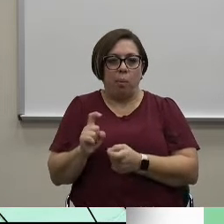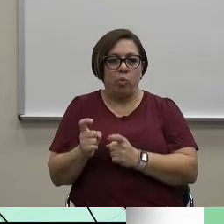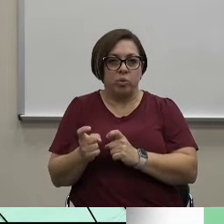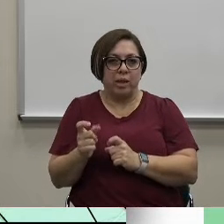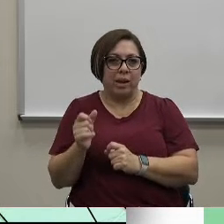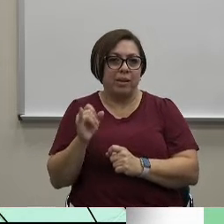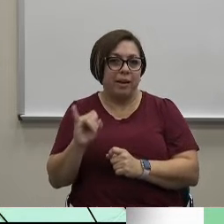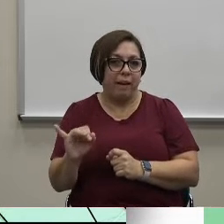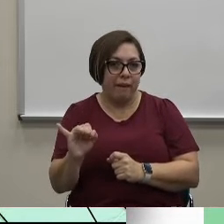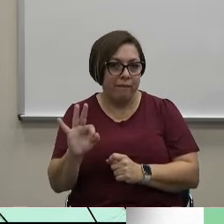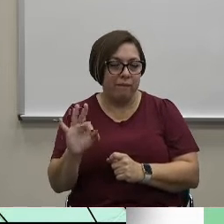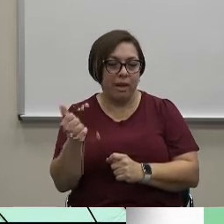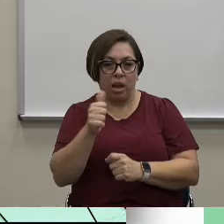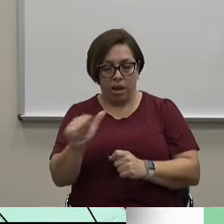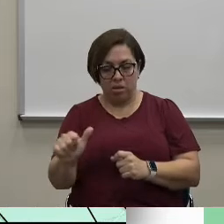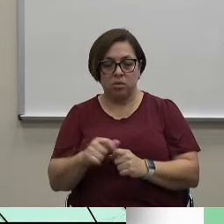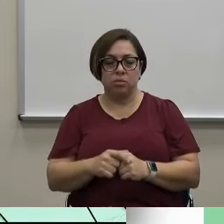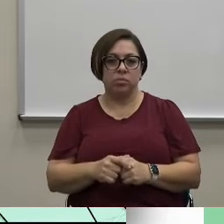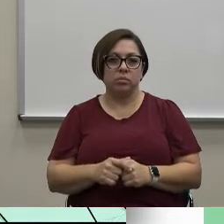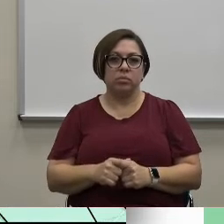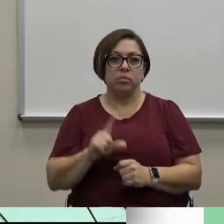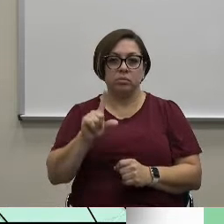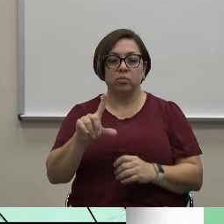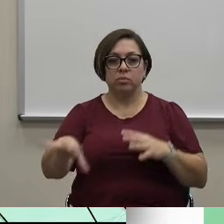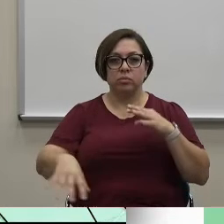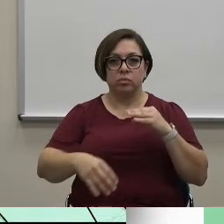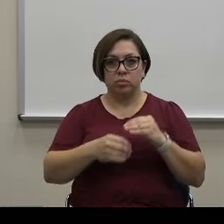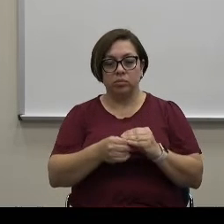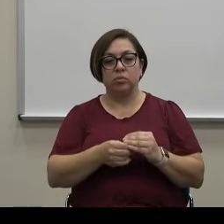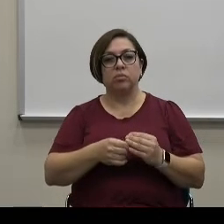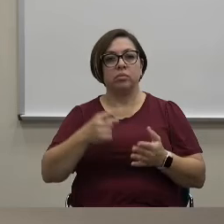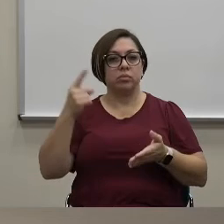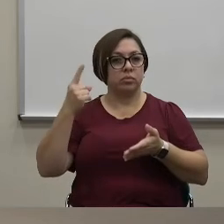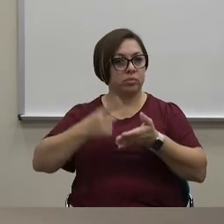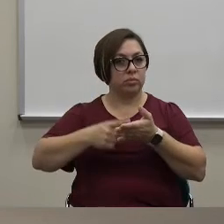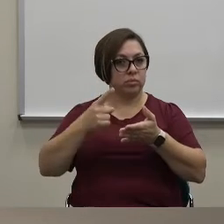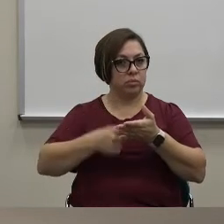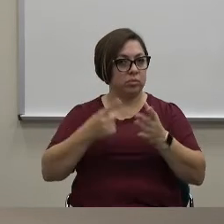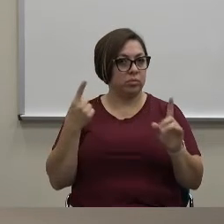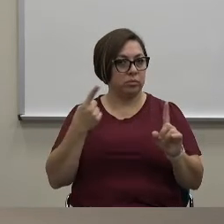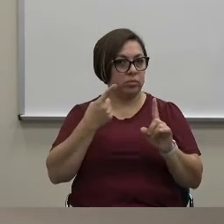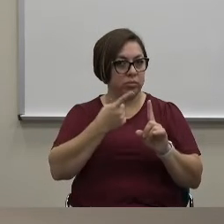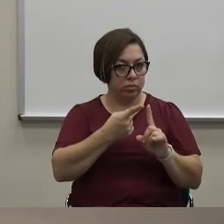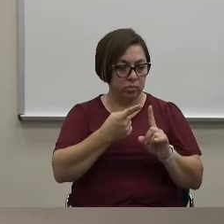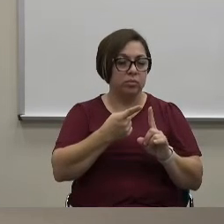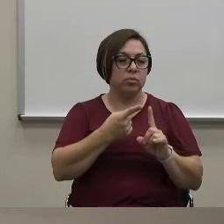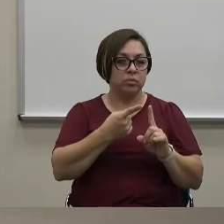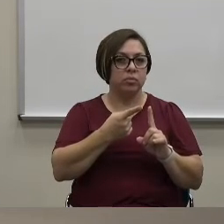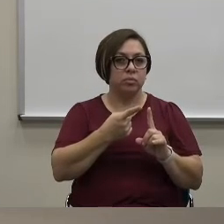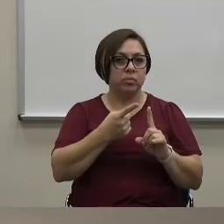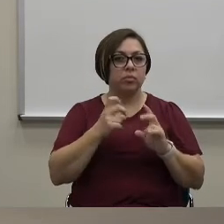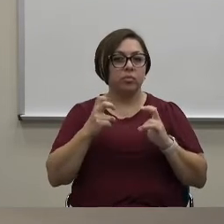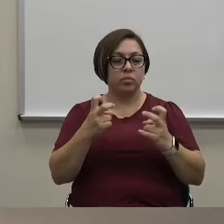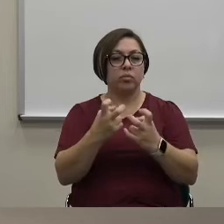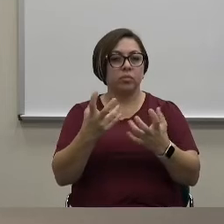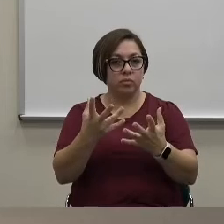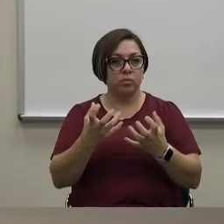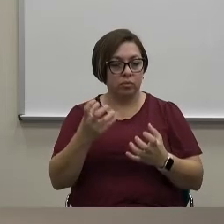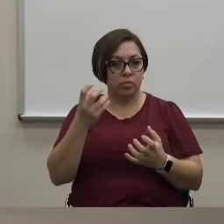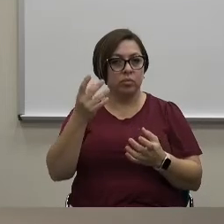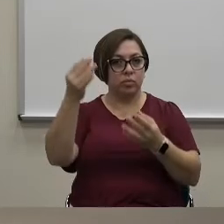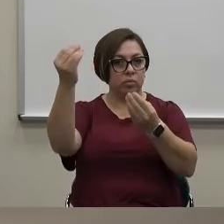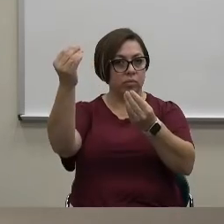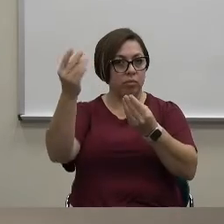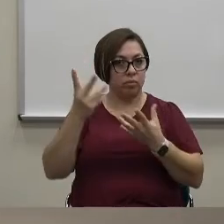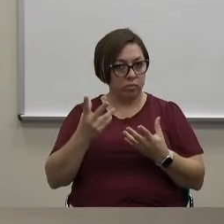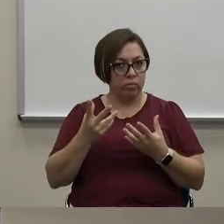There was one additional discussion point that I know the committee would be interested in receiving some feedback on in particular, and that has to